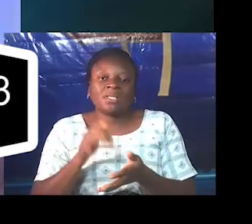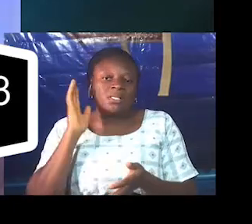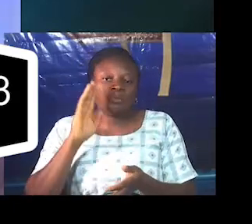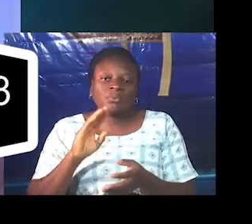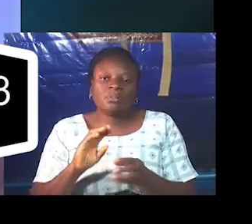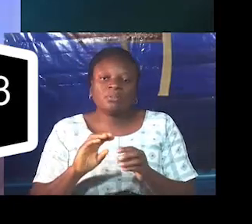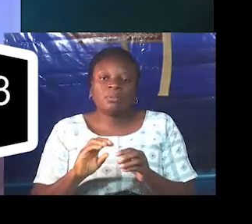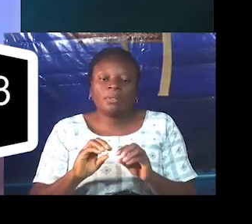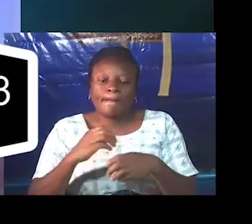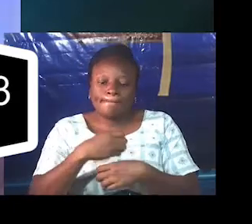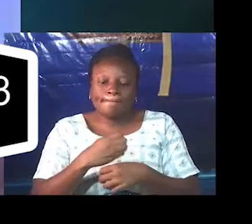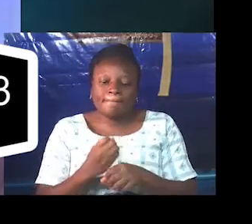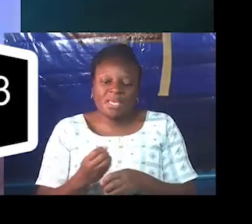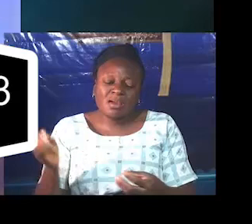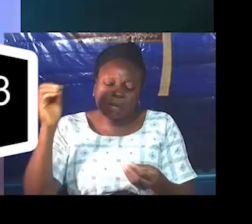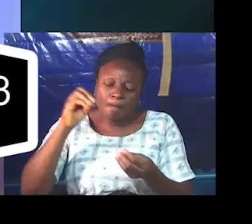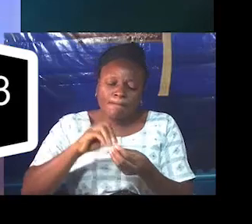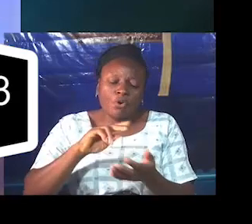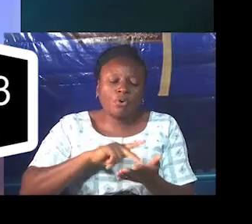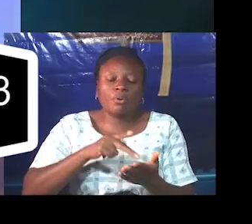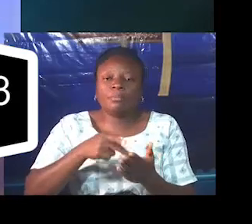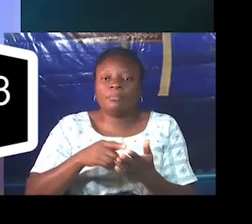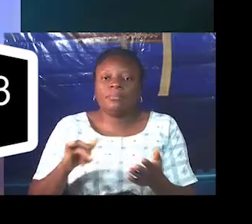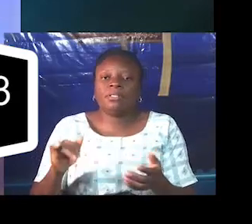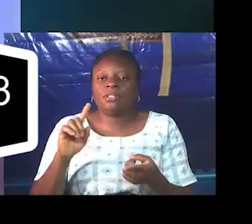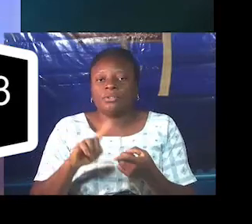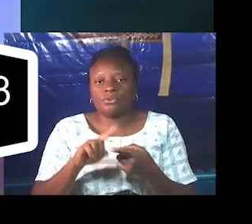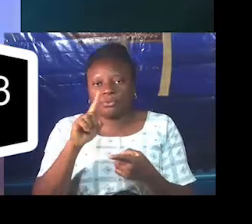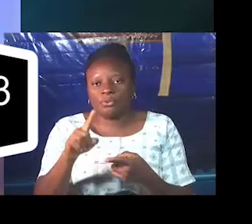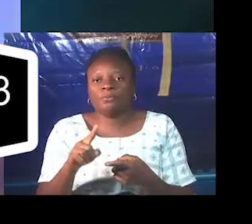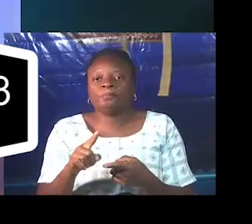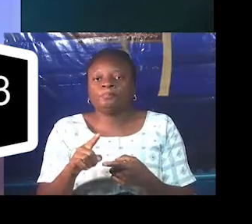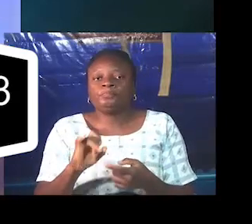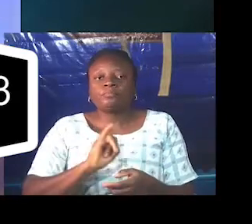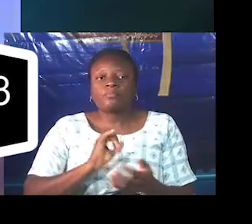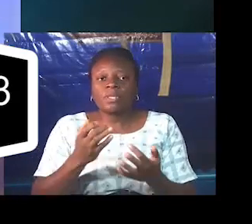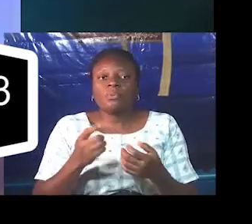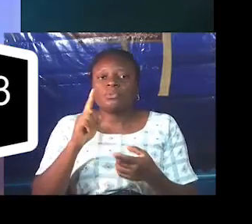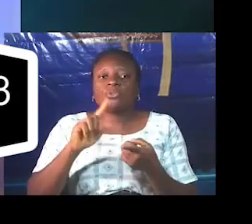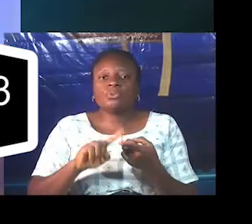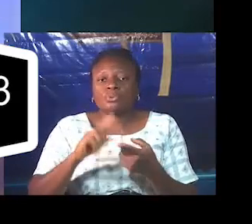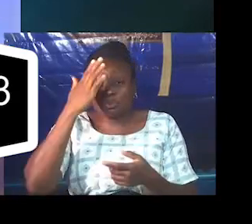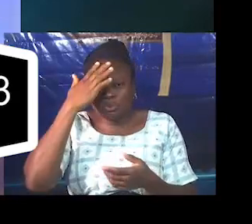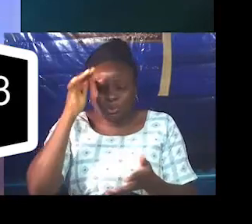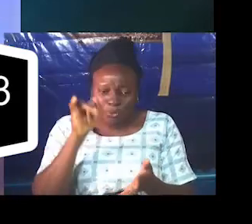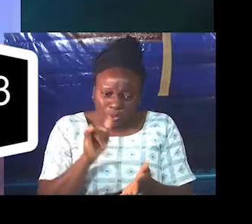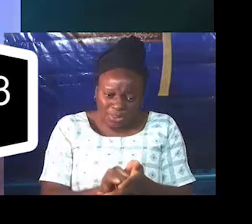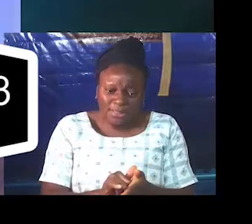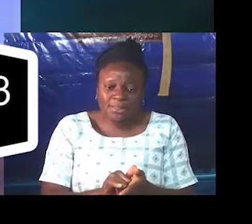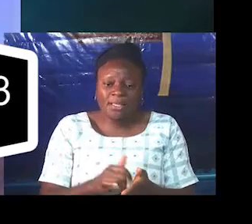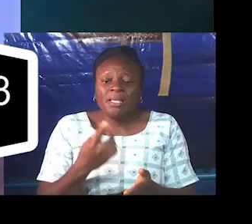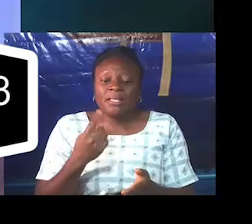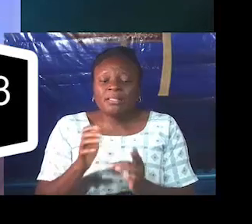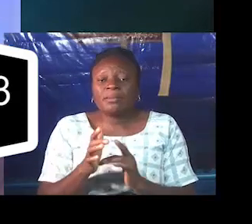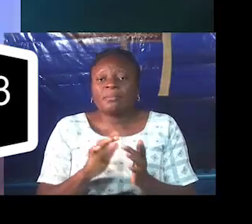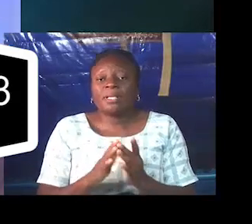that, I want you to note that the Bible begins by saying, I beseech you therefore, brethren, by the